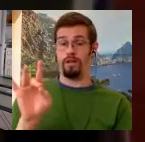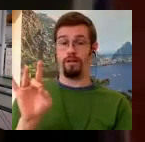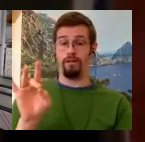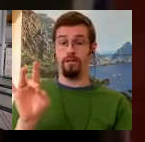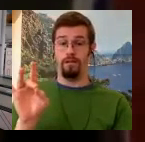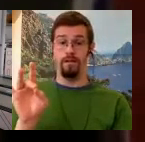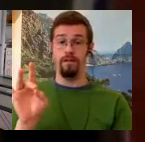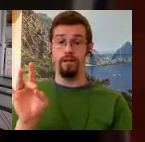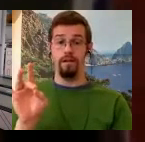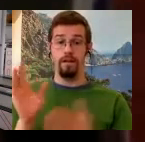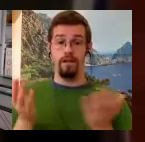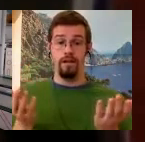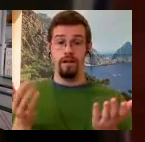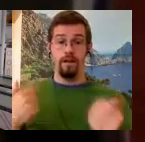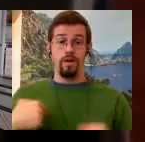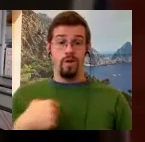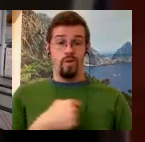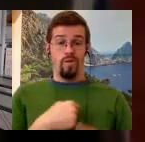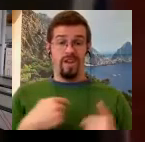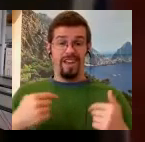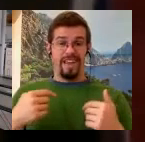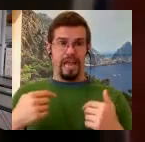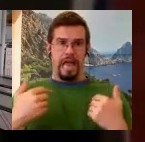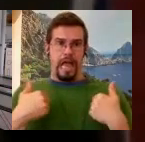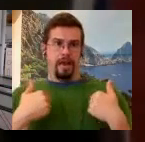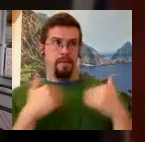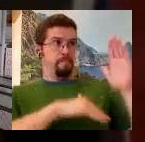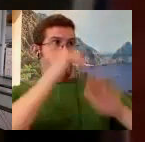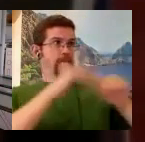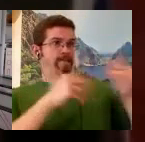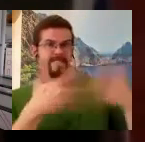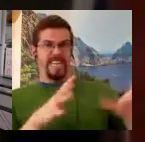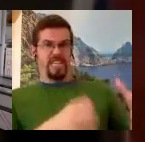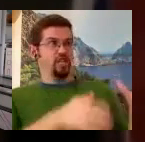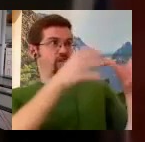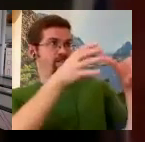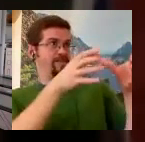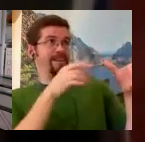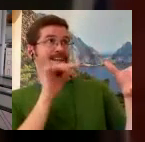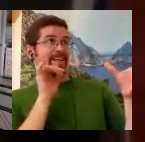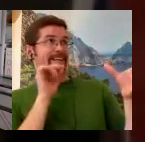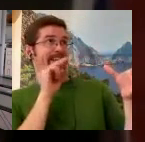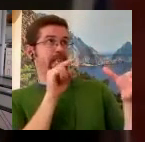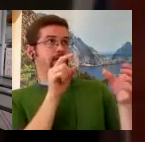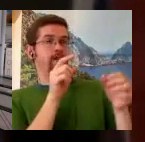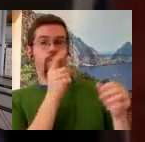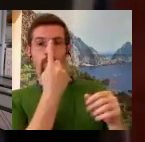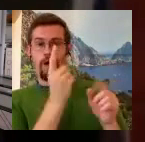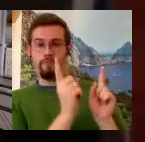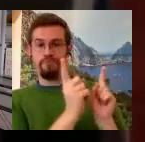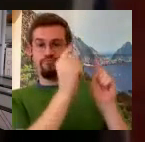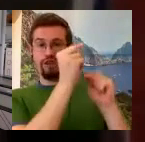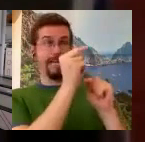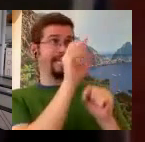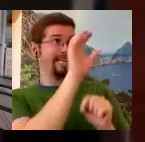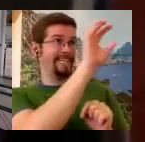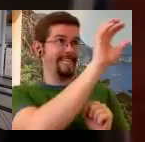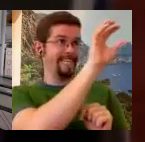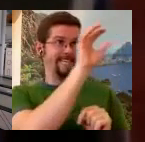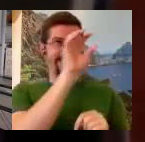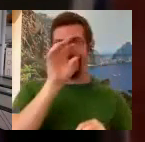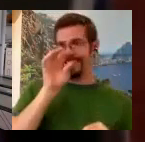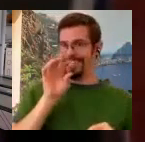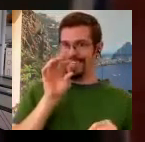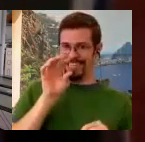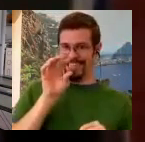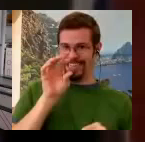with a building that was already built, and we were taking out little bricks from parts of the wall and then